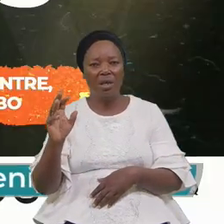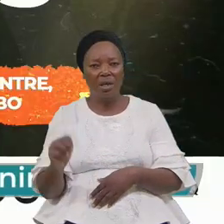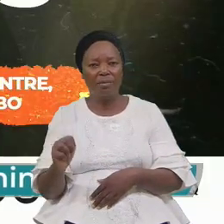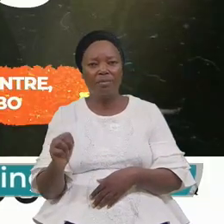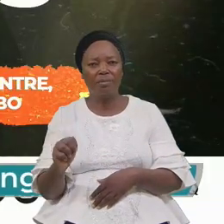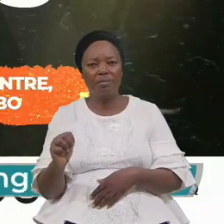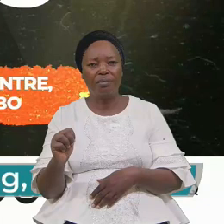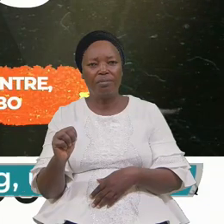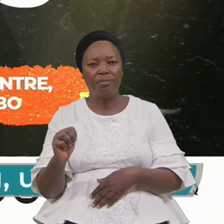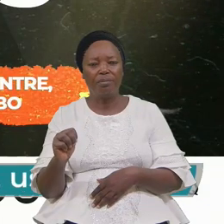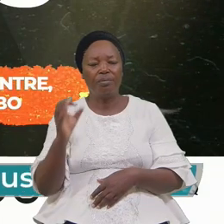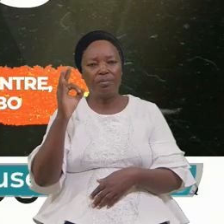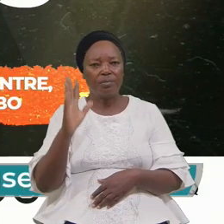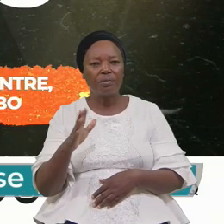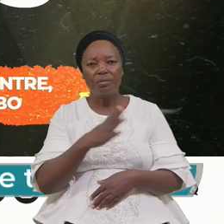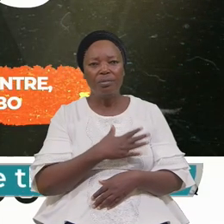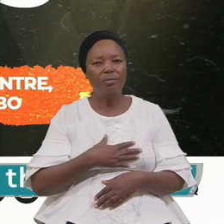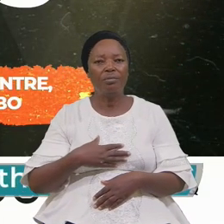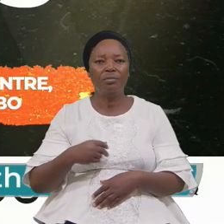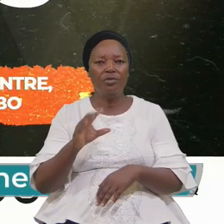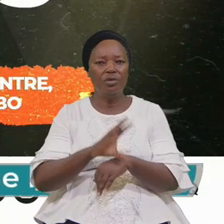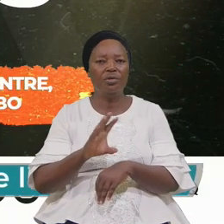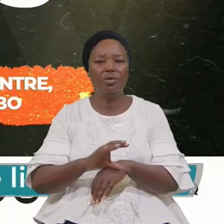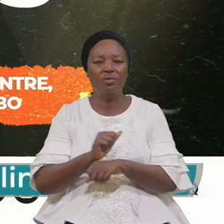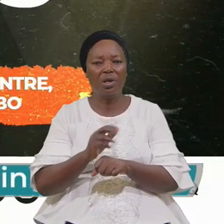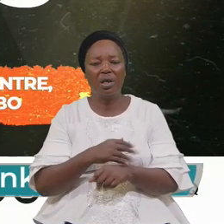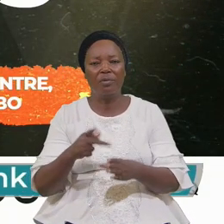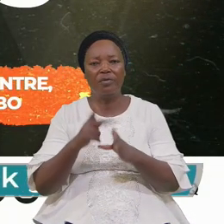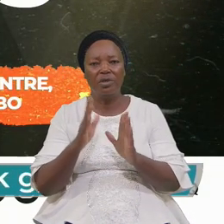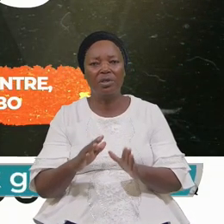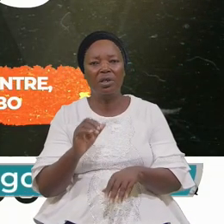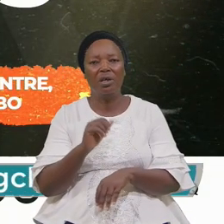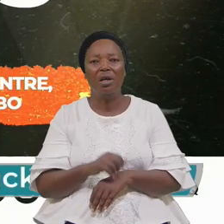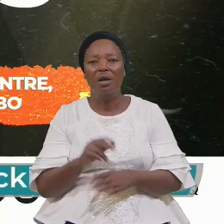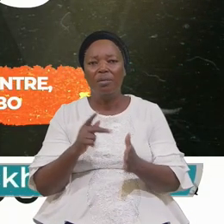Ministers, church workers, and professional conference by 7